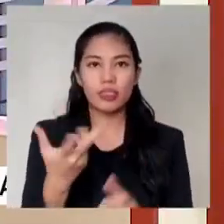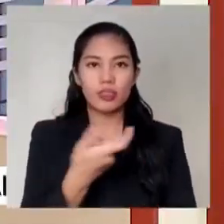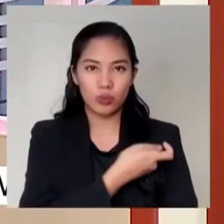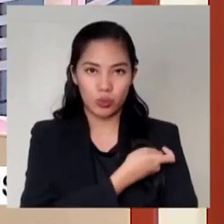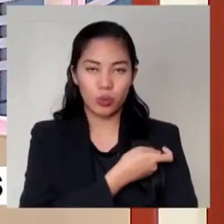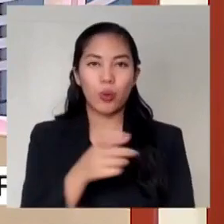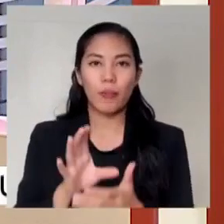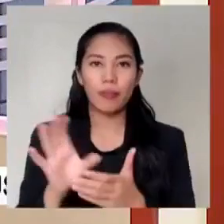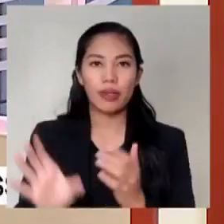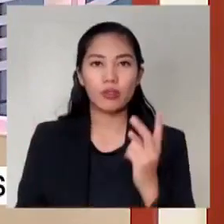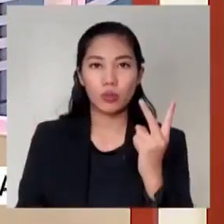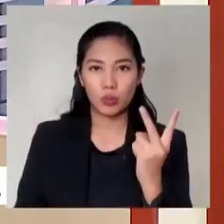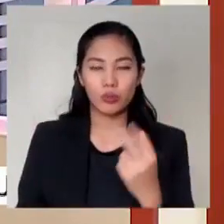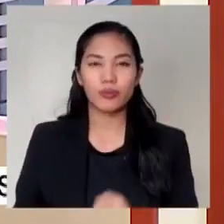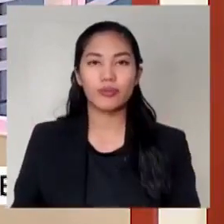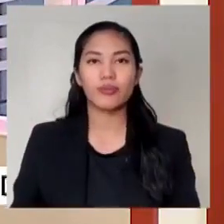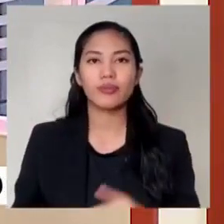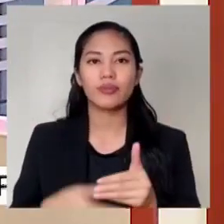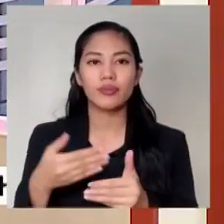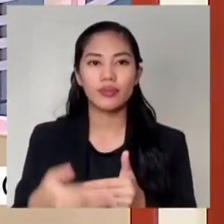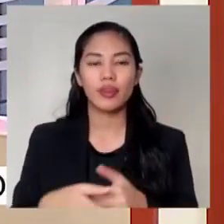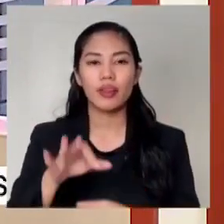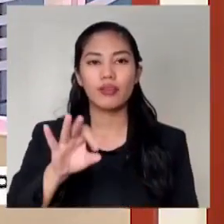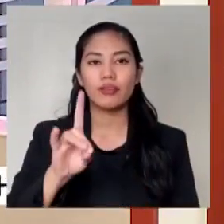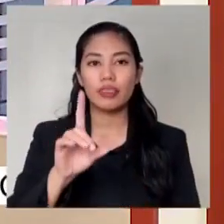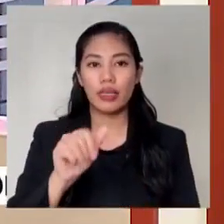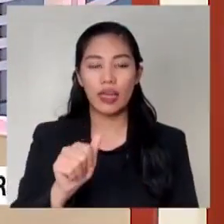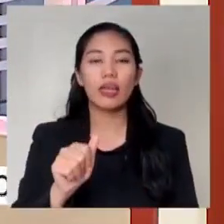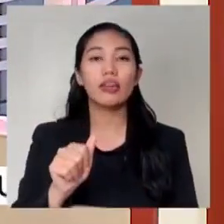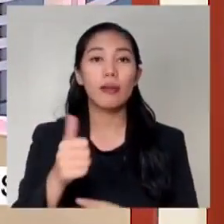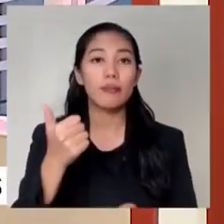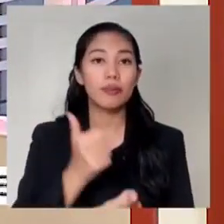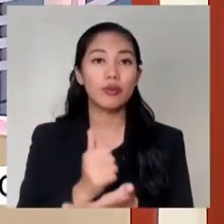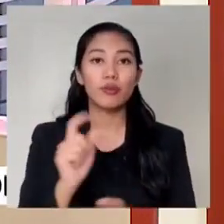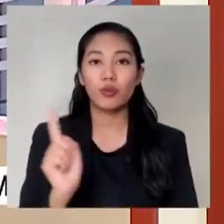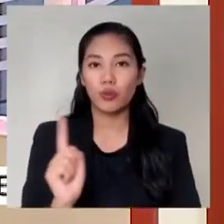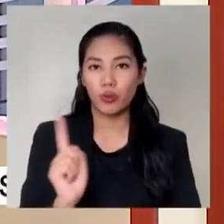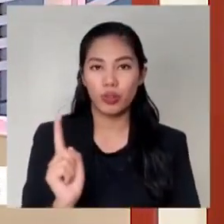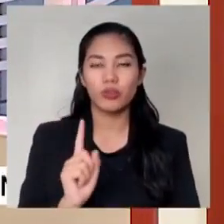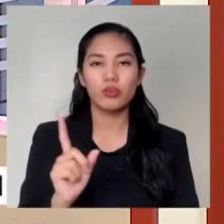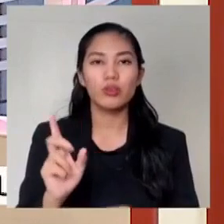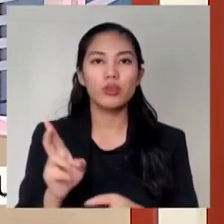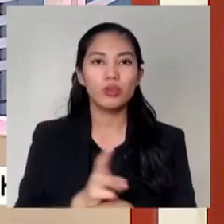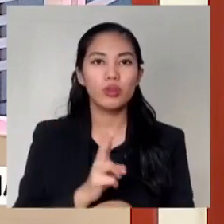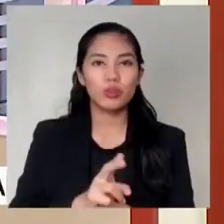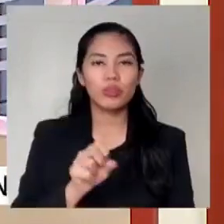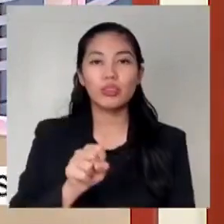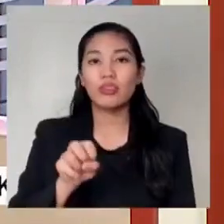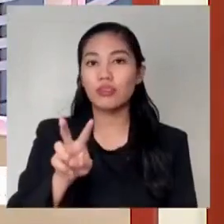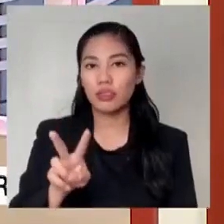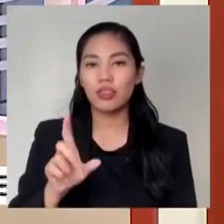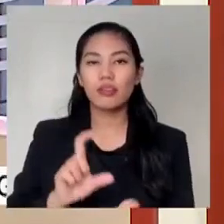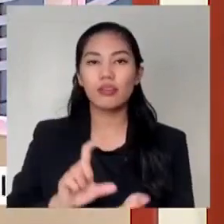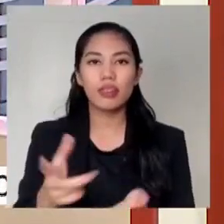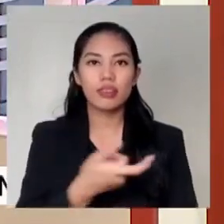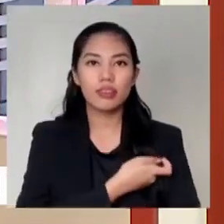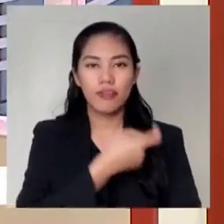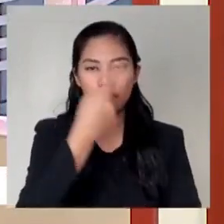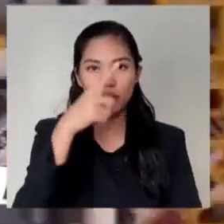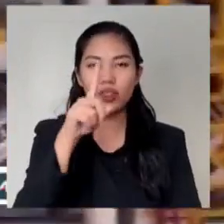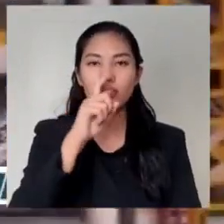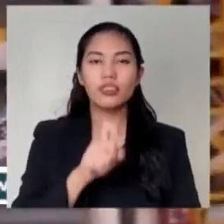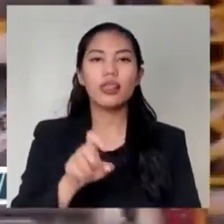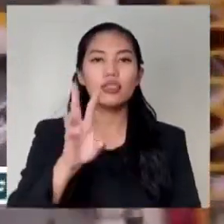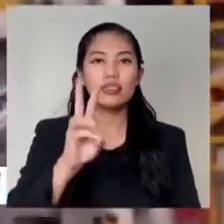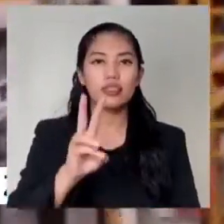The Philippine Food and Drug Administration greenlights the use of Sinovac's COVID-19 vaccine for children 6 and above. Pharmaceutical consortium